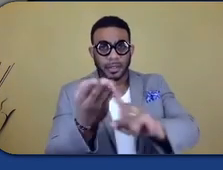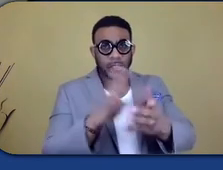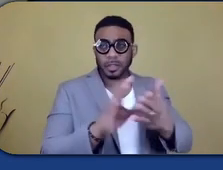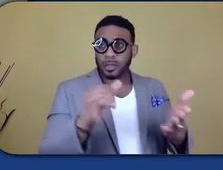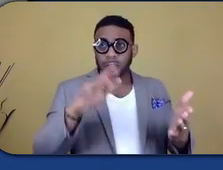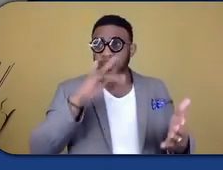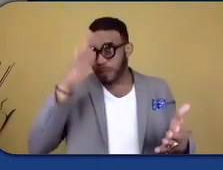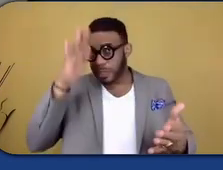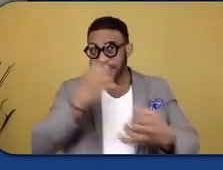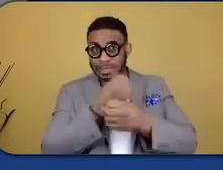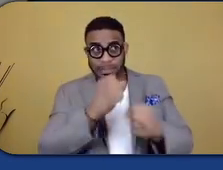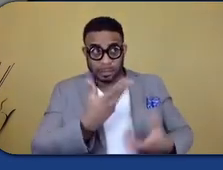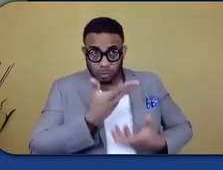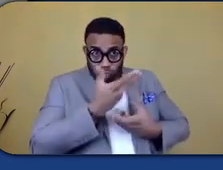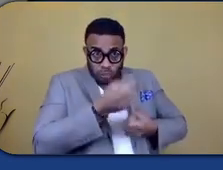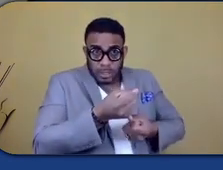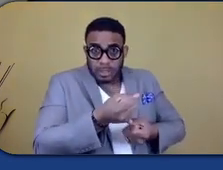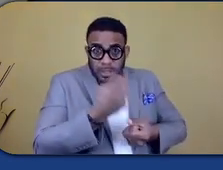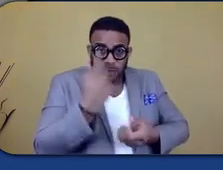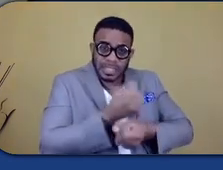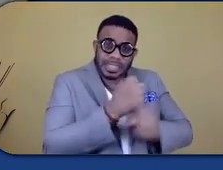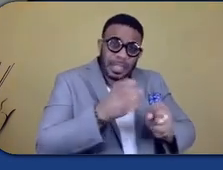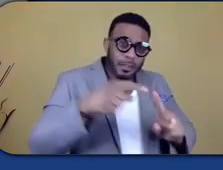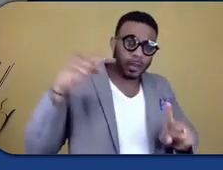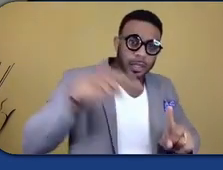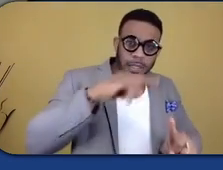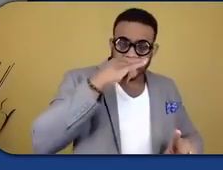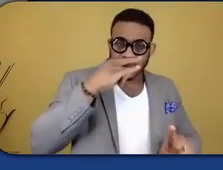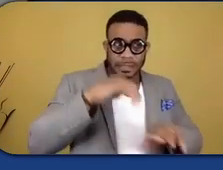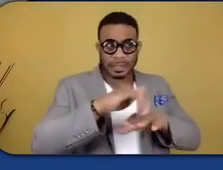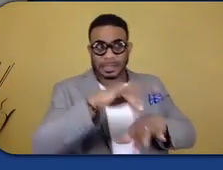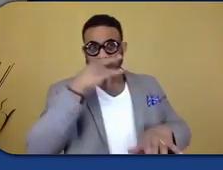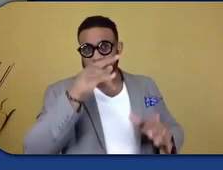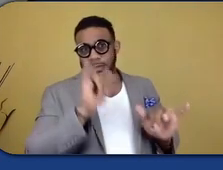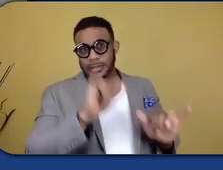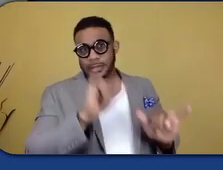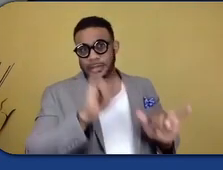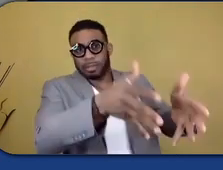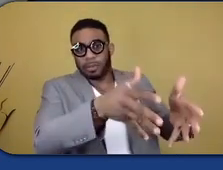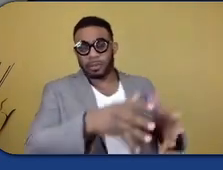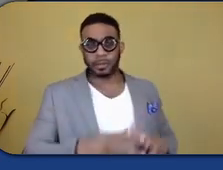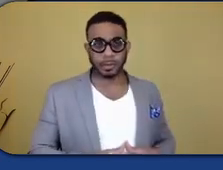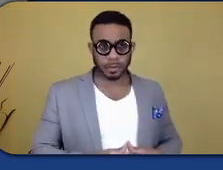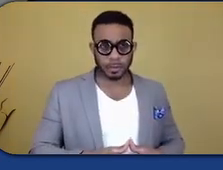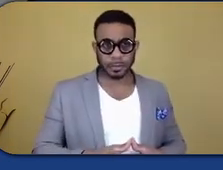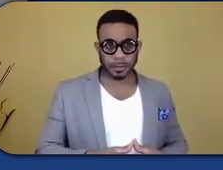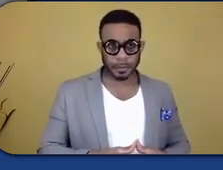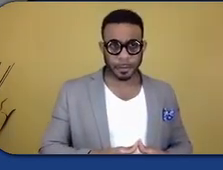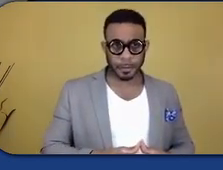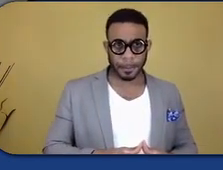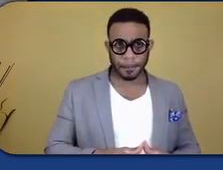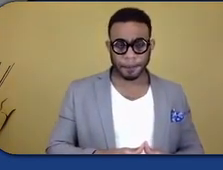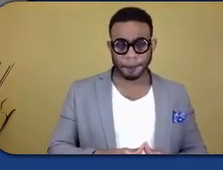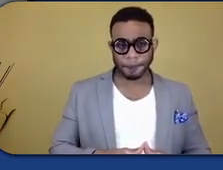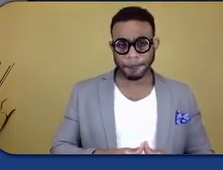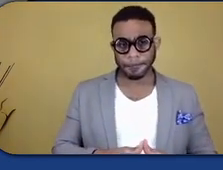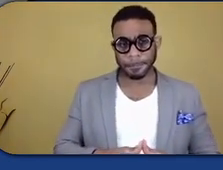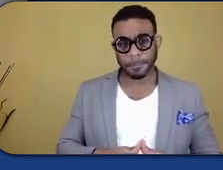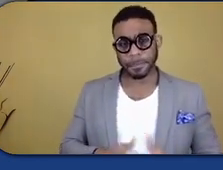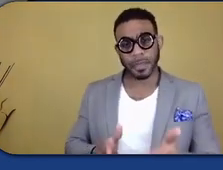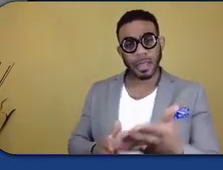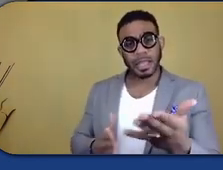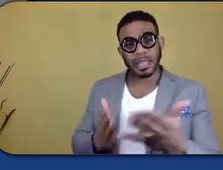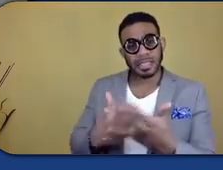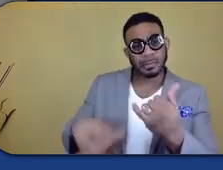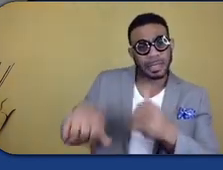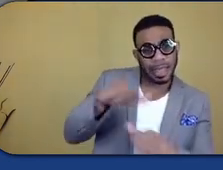terms of maybe schooling, you know, they have all these supports and so on and so on. So they so much get used to handouts, you know, and